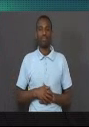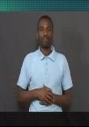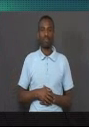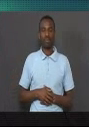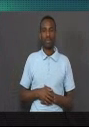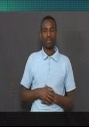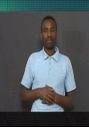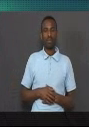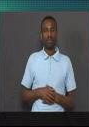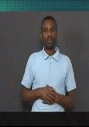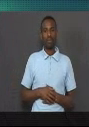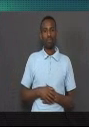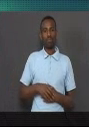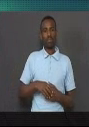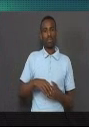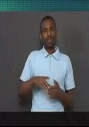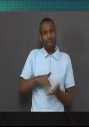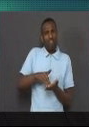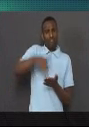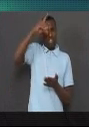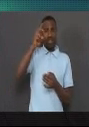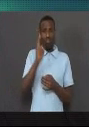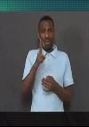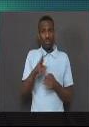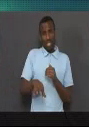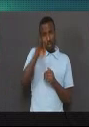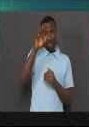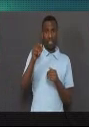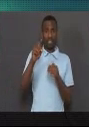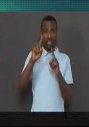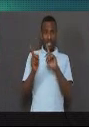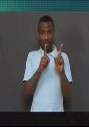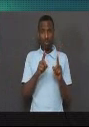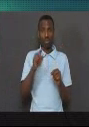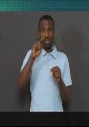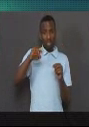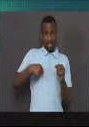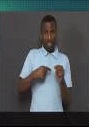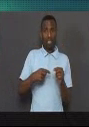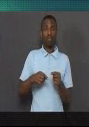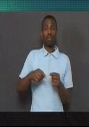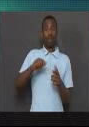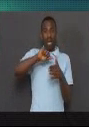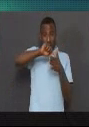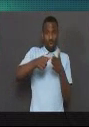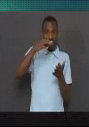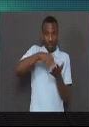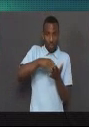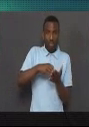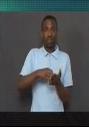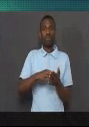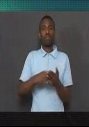To find the maximum velocity, we multiply the angular frequency by